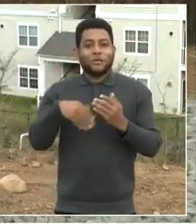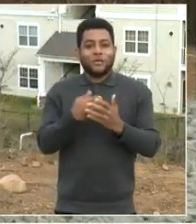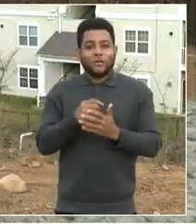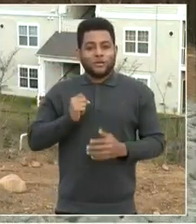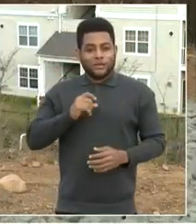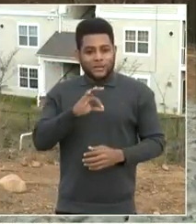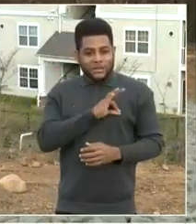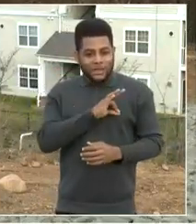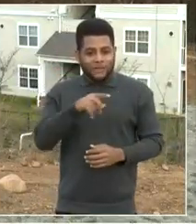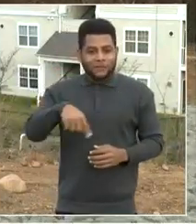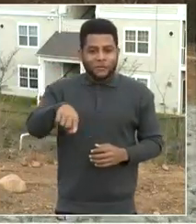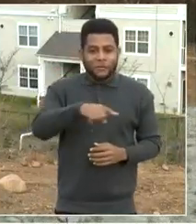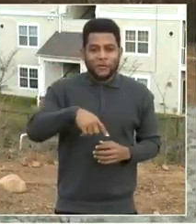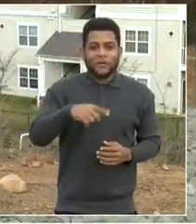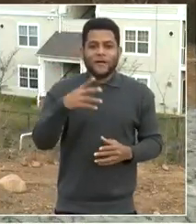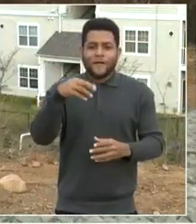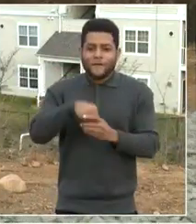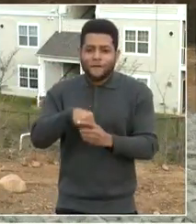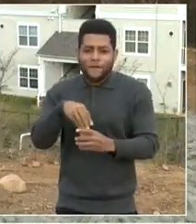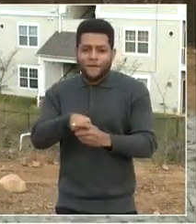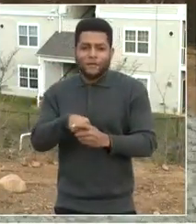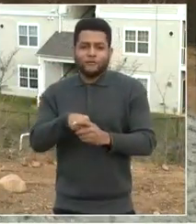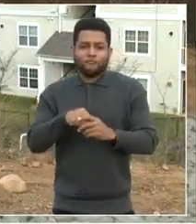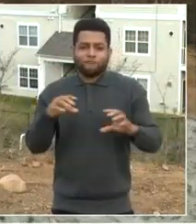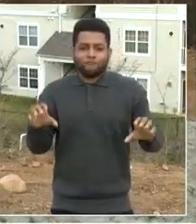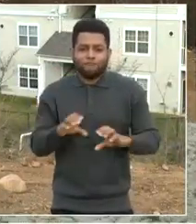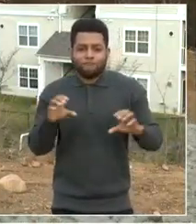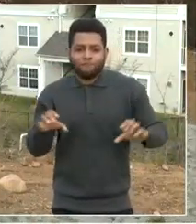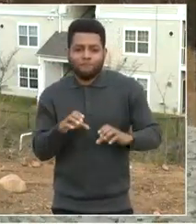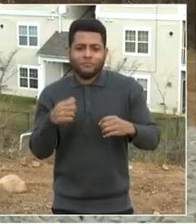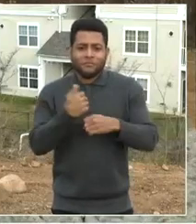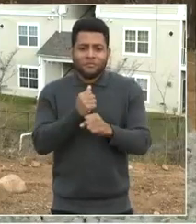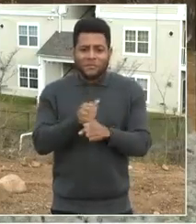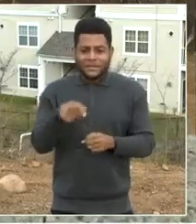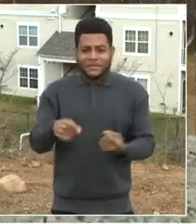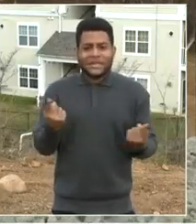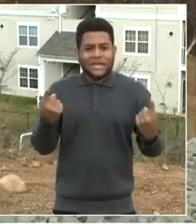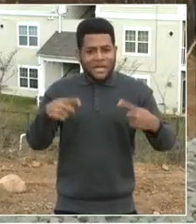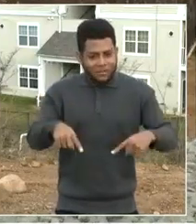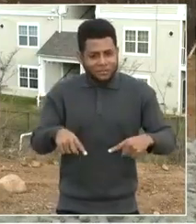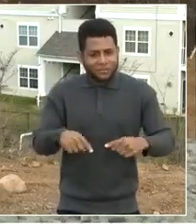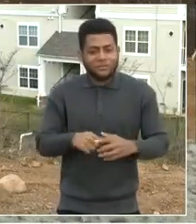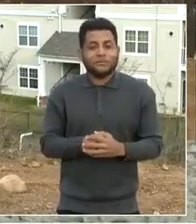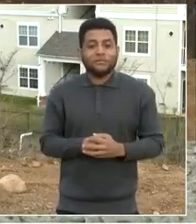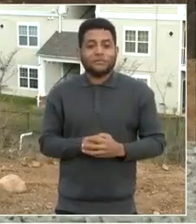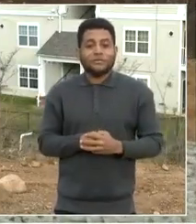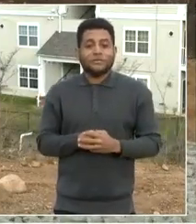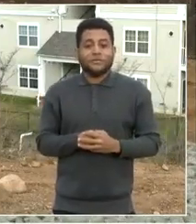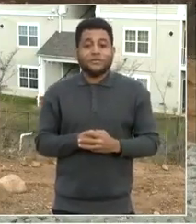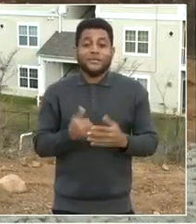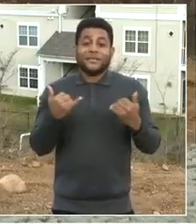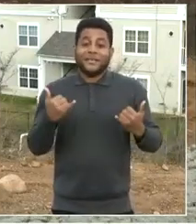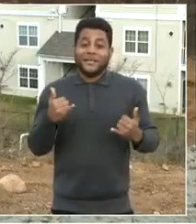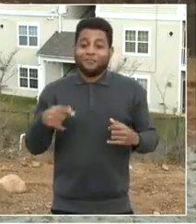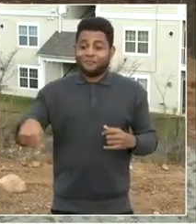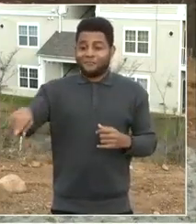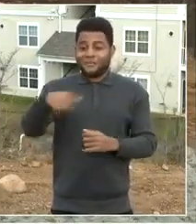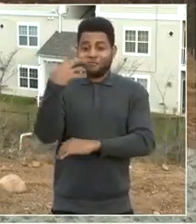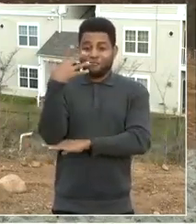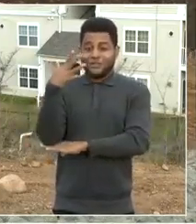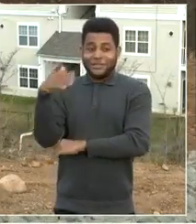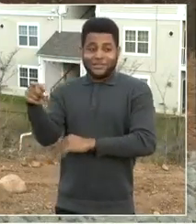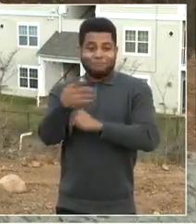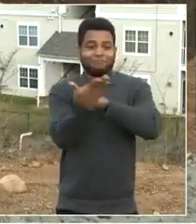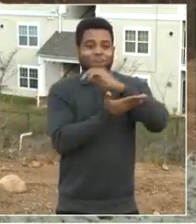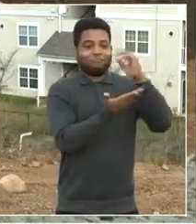have been instrumental in making this now a tree-free zone right now. You're sitting exactly where a forest